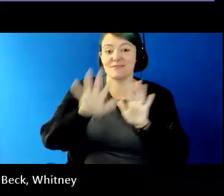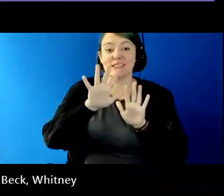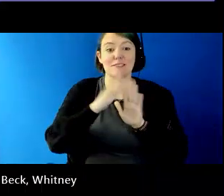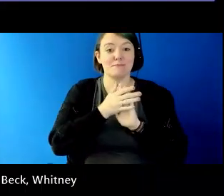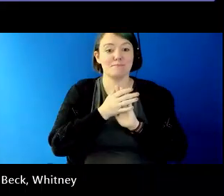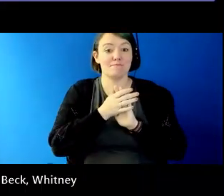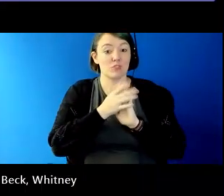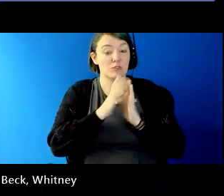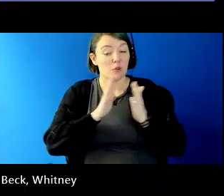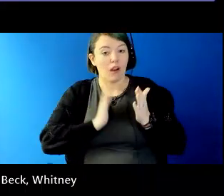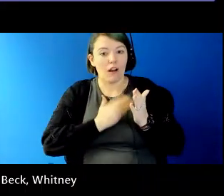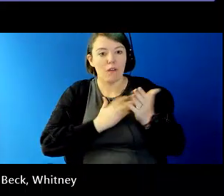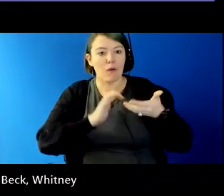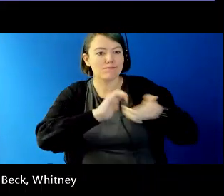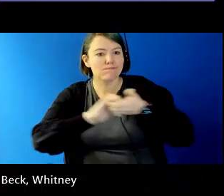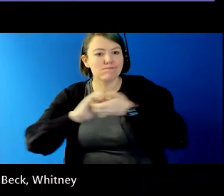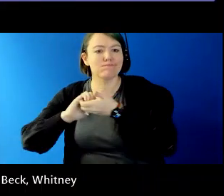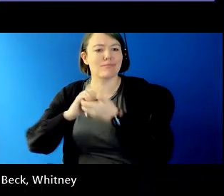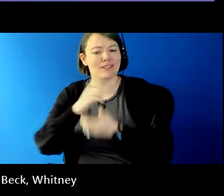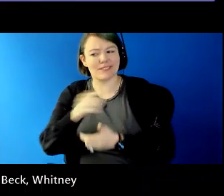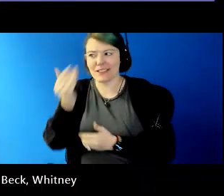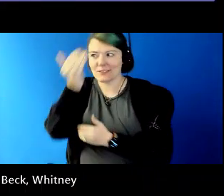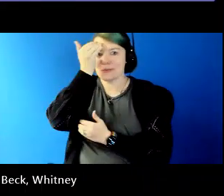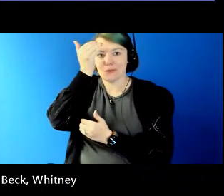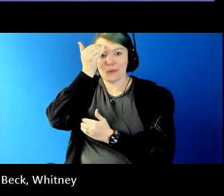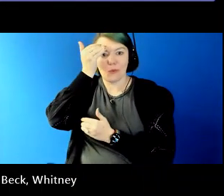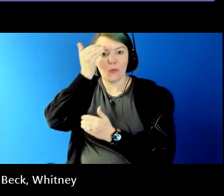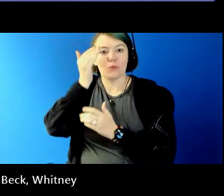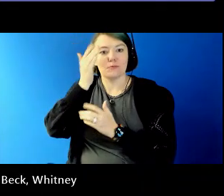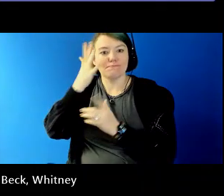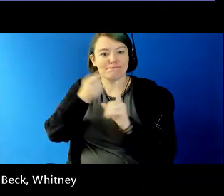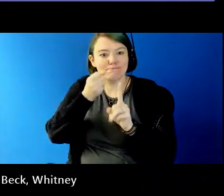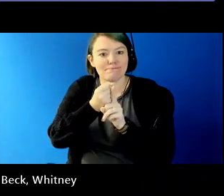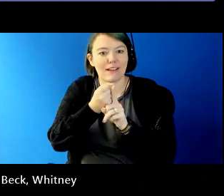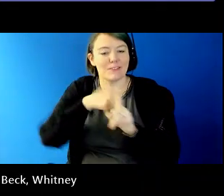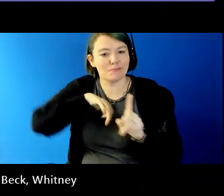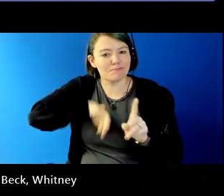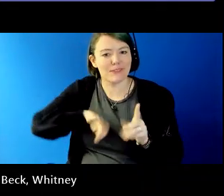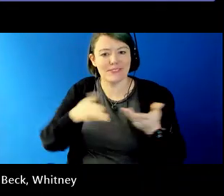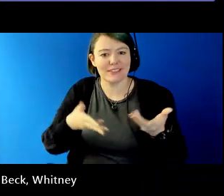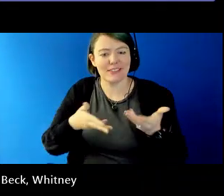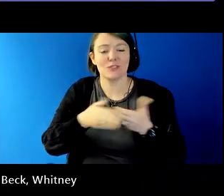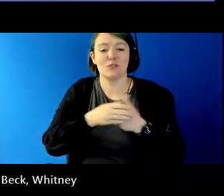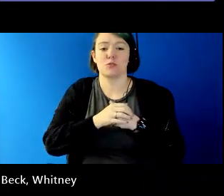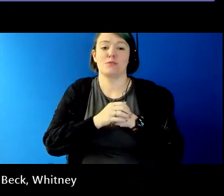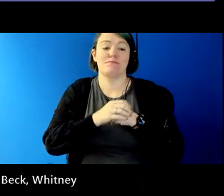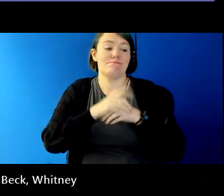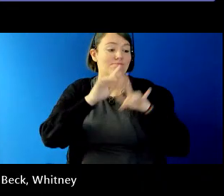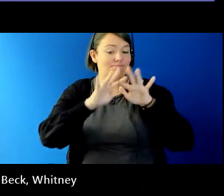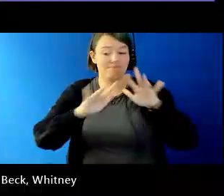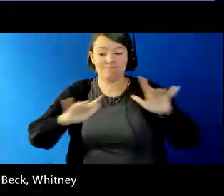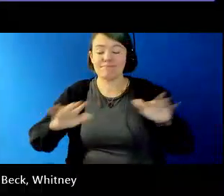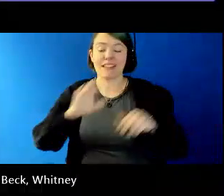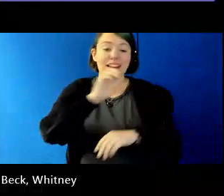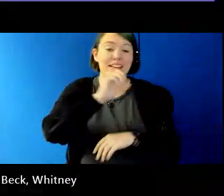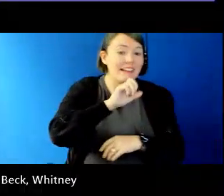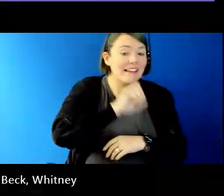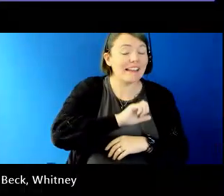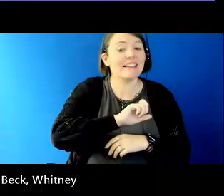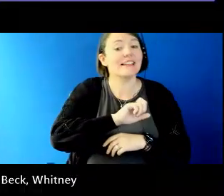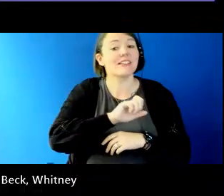disabilities, they're, whether they're working part-time, full-time, this is a really important resource for them to have, because they have a way